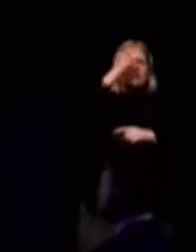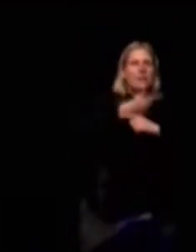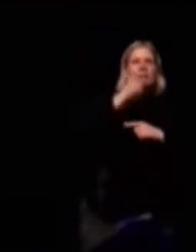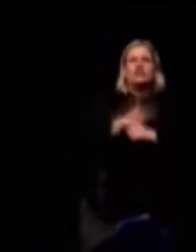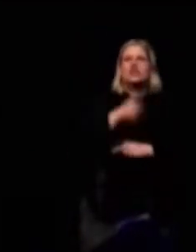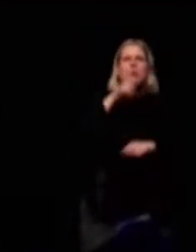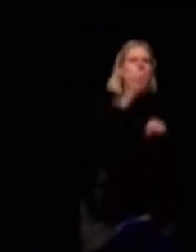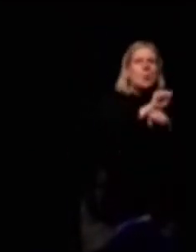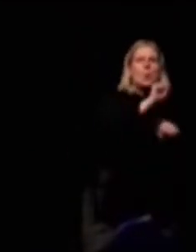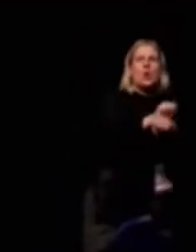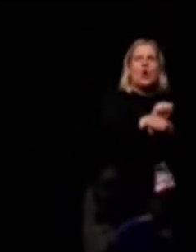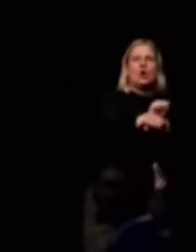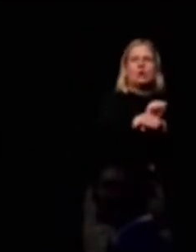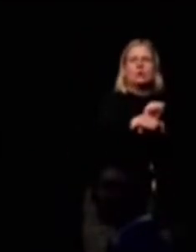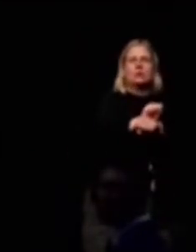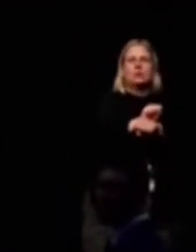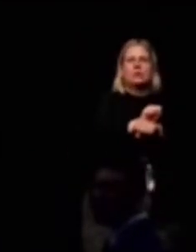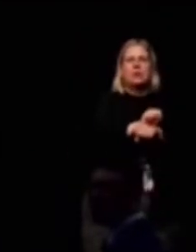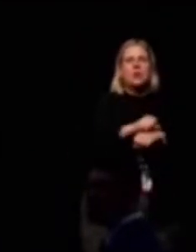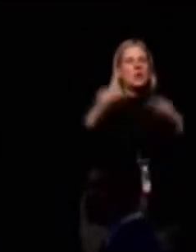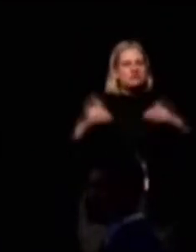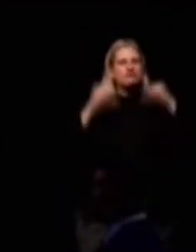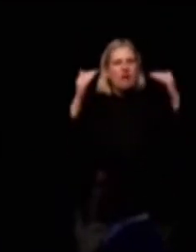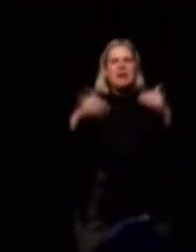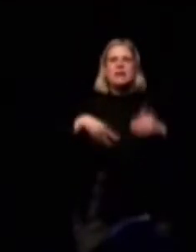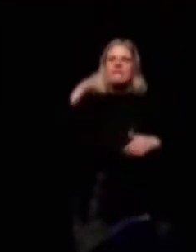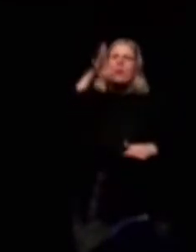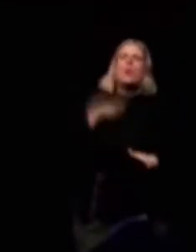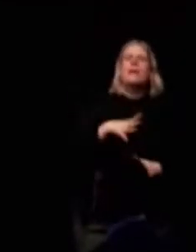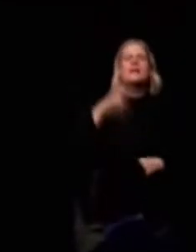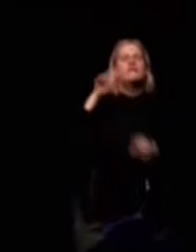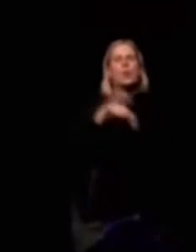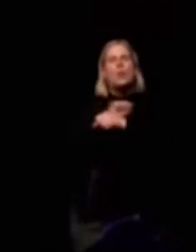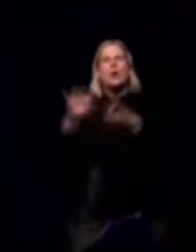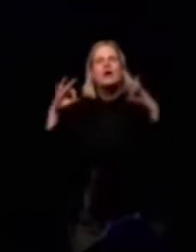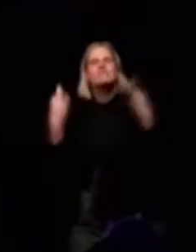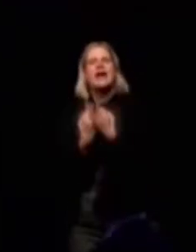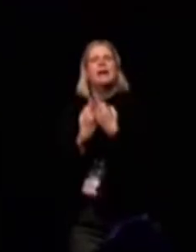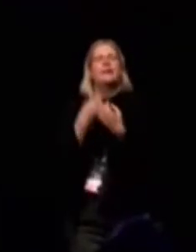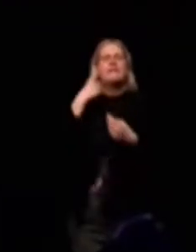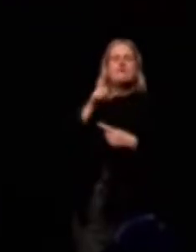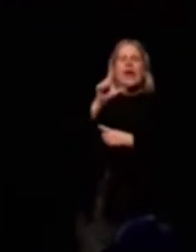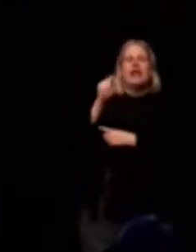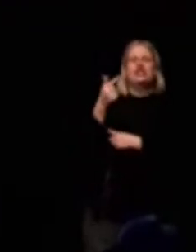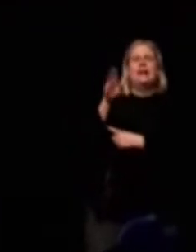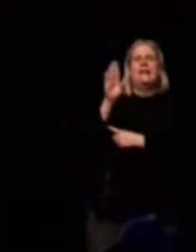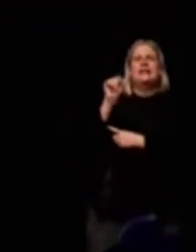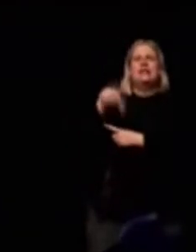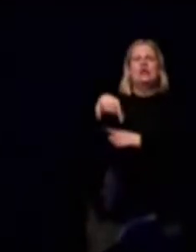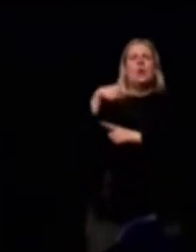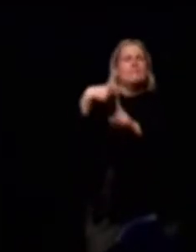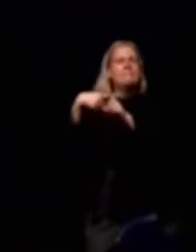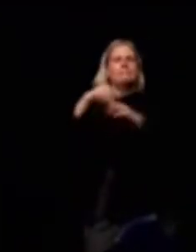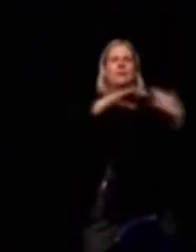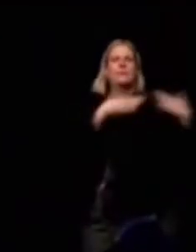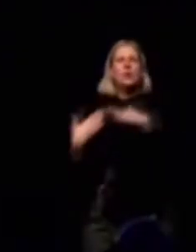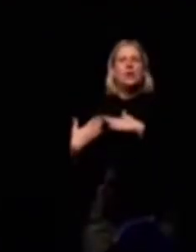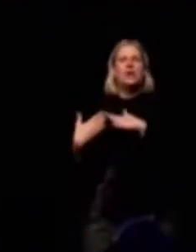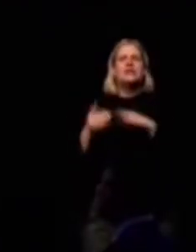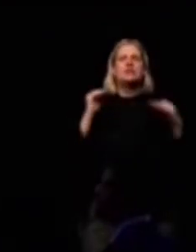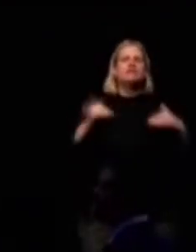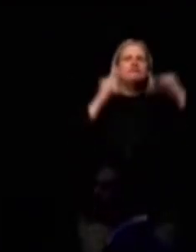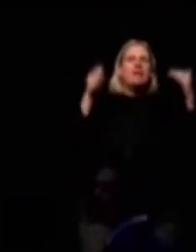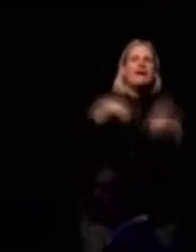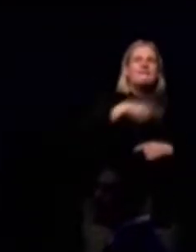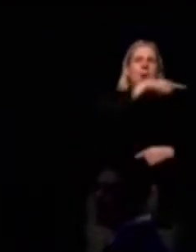in labor, and we will rise up for women, and we will rise up for working families, and we'll rise up for the LGBTQ communities. We'll rise up